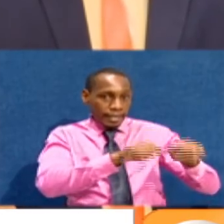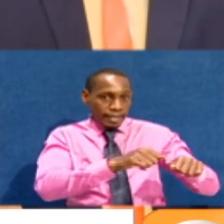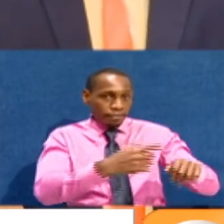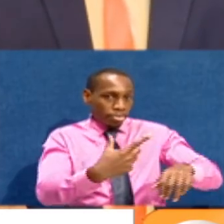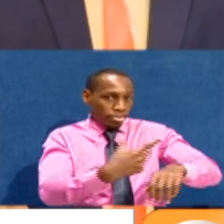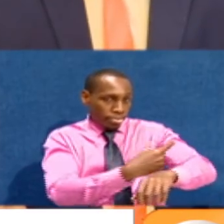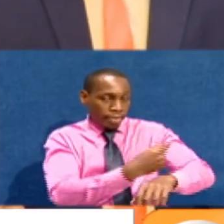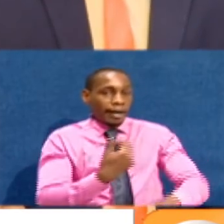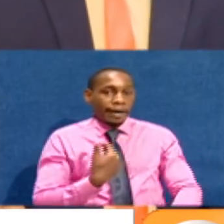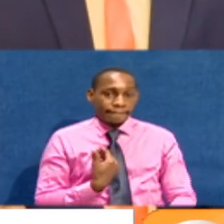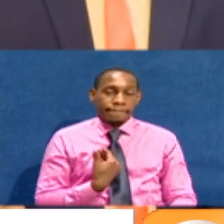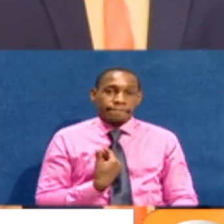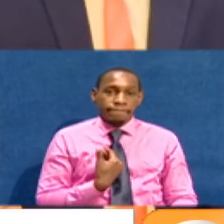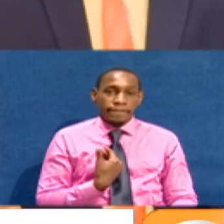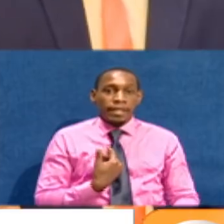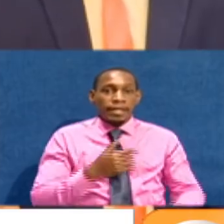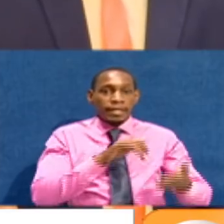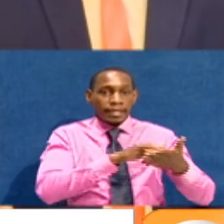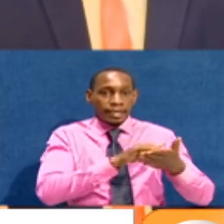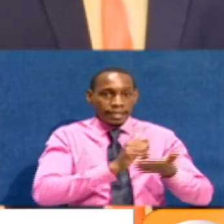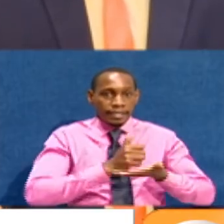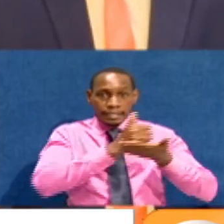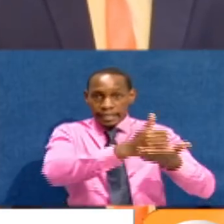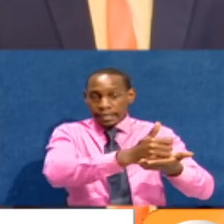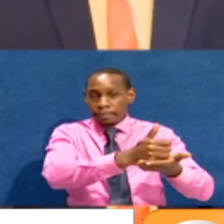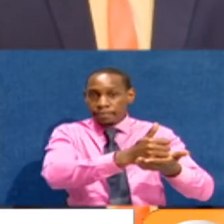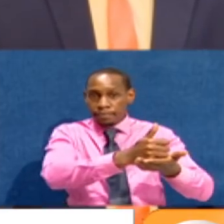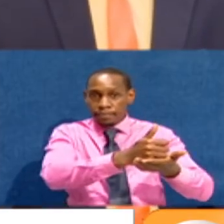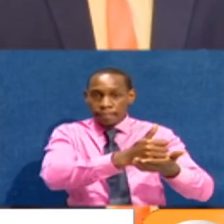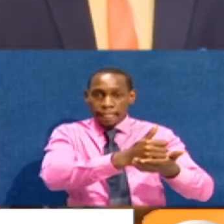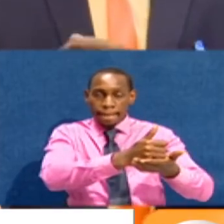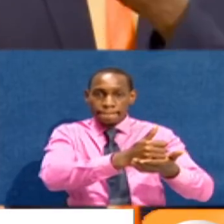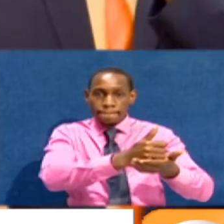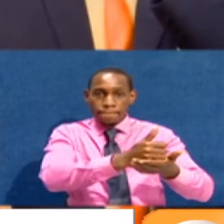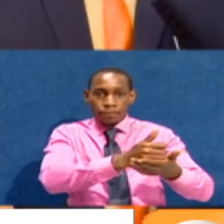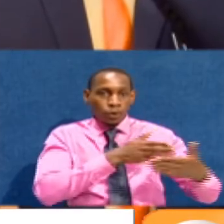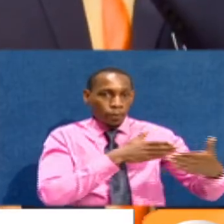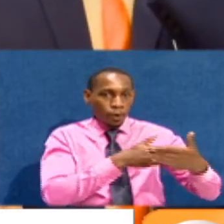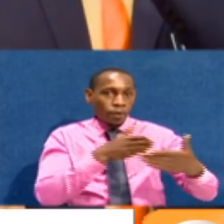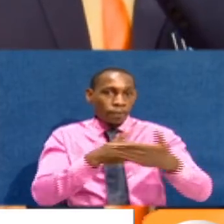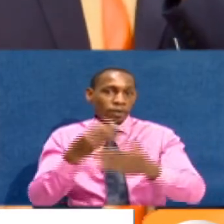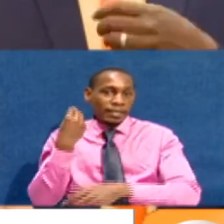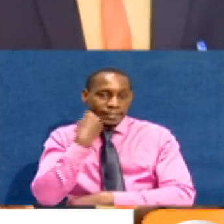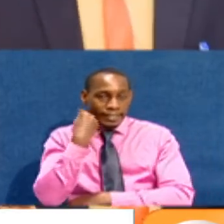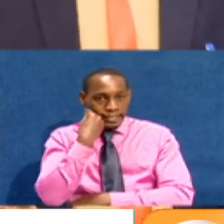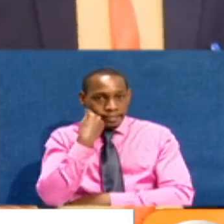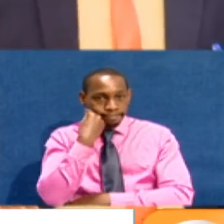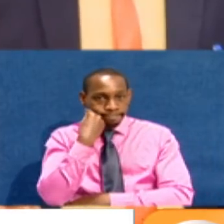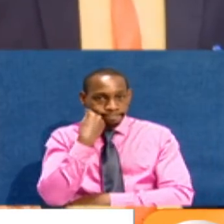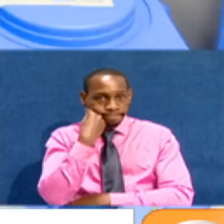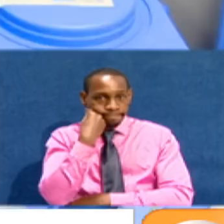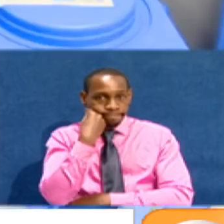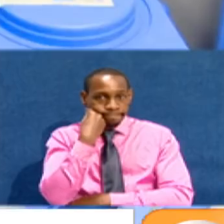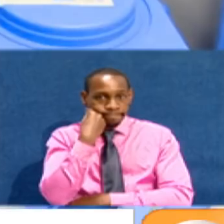wameweza kupata chanjo ambaye itawasaidia kuzuia huu ugonjwa.